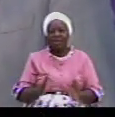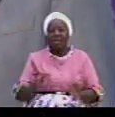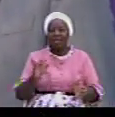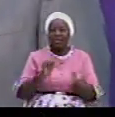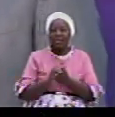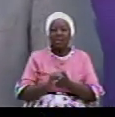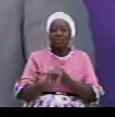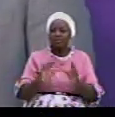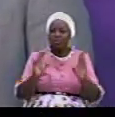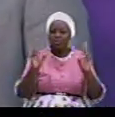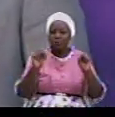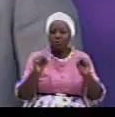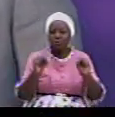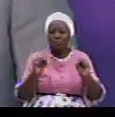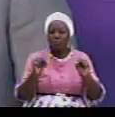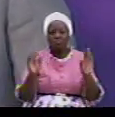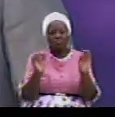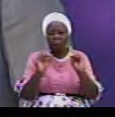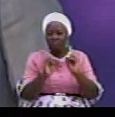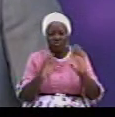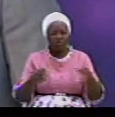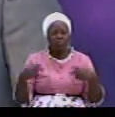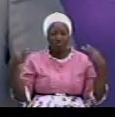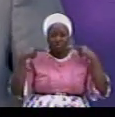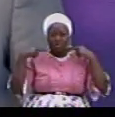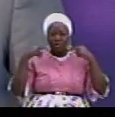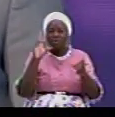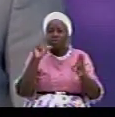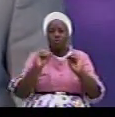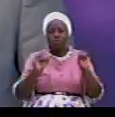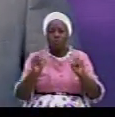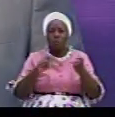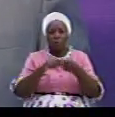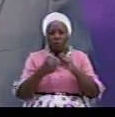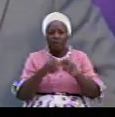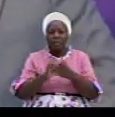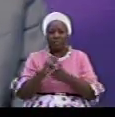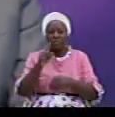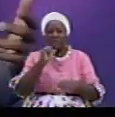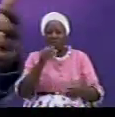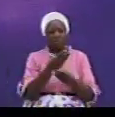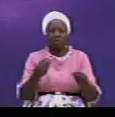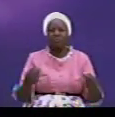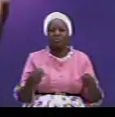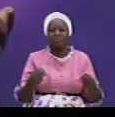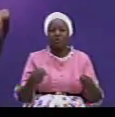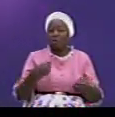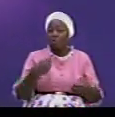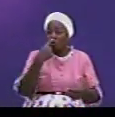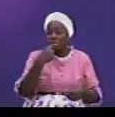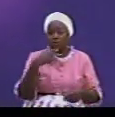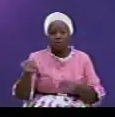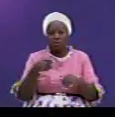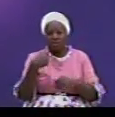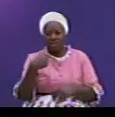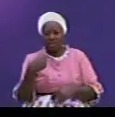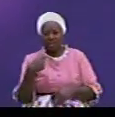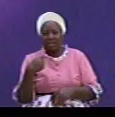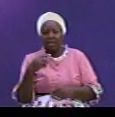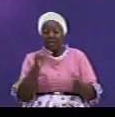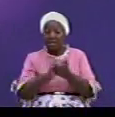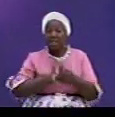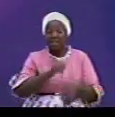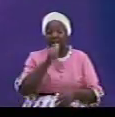yoke and there is no problem you cannot solve, whom do you say that I